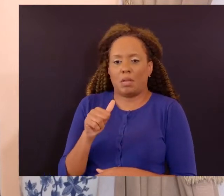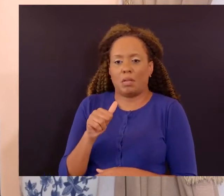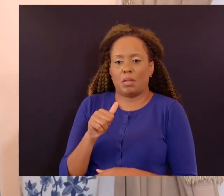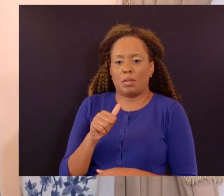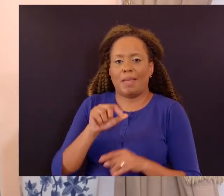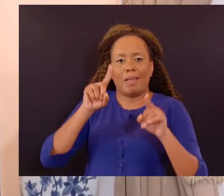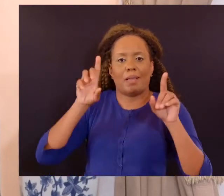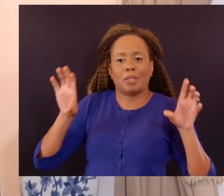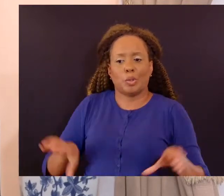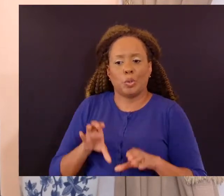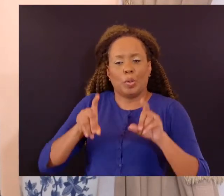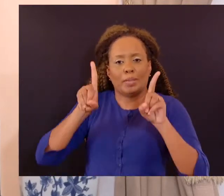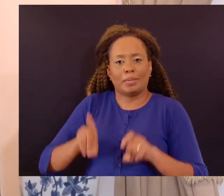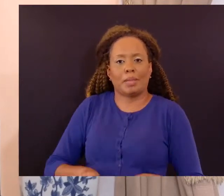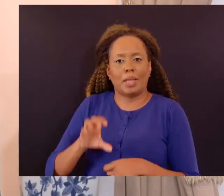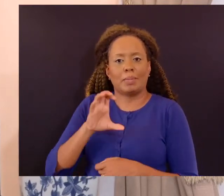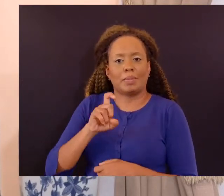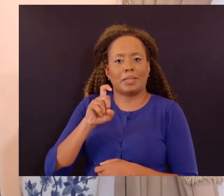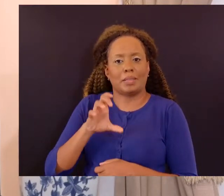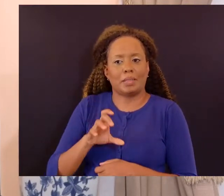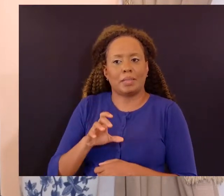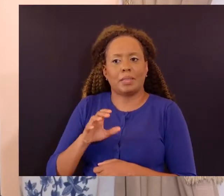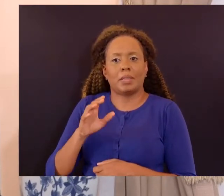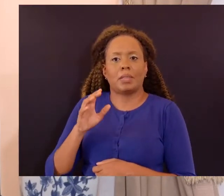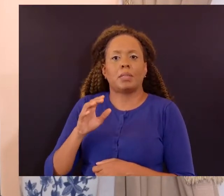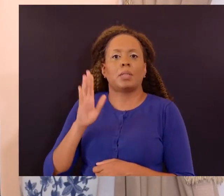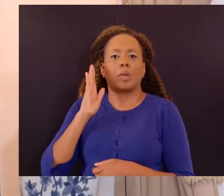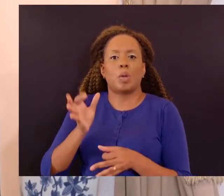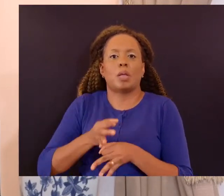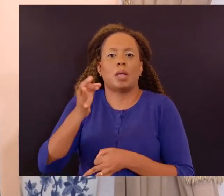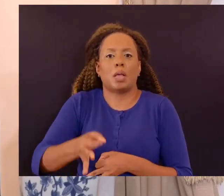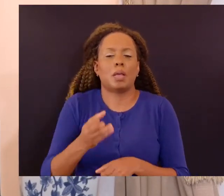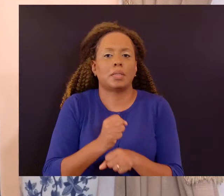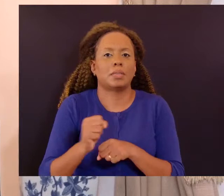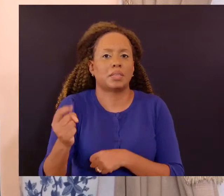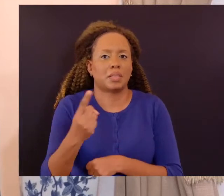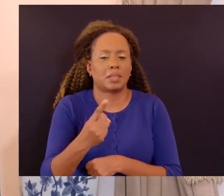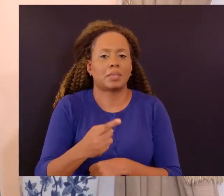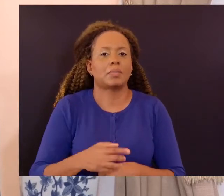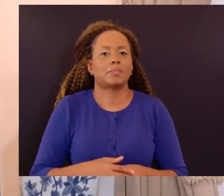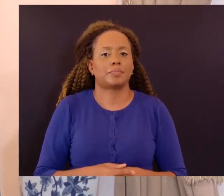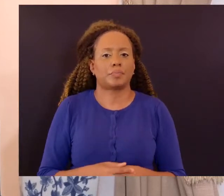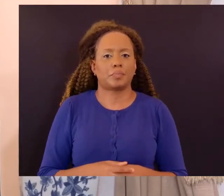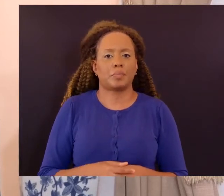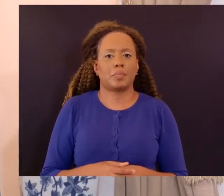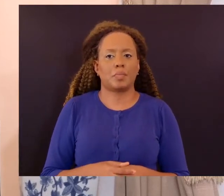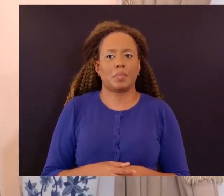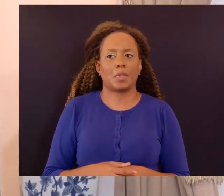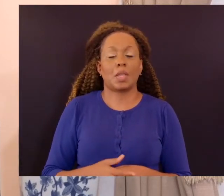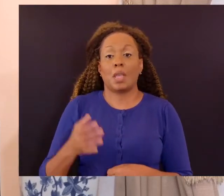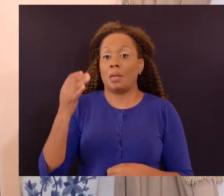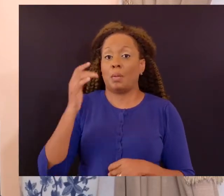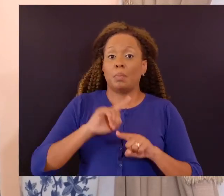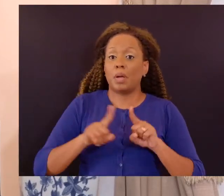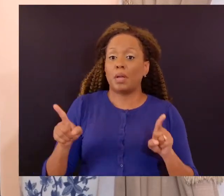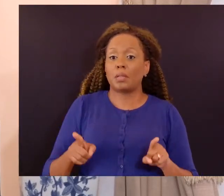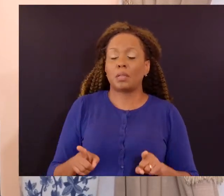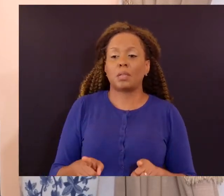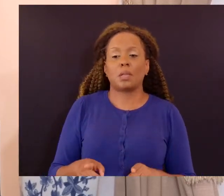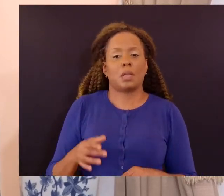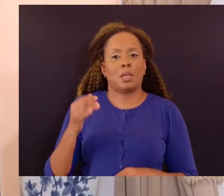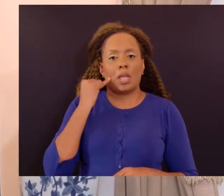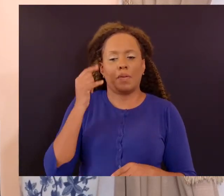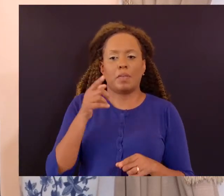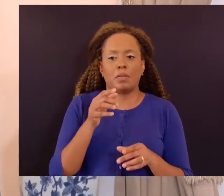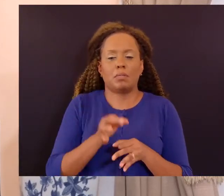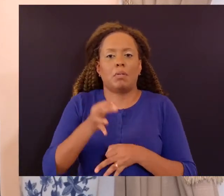next couple of days as well, that you will not be prejudiced in terms of your ability to qualify for a scholarship, because it does